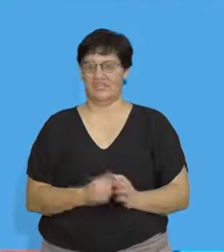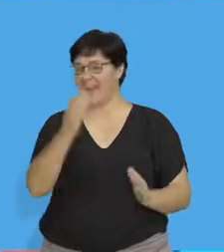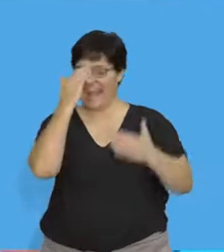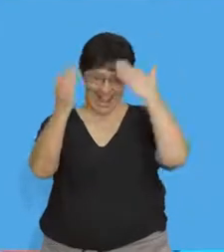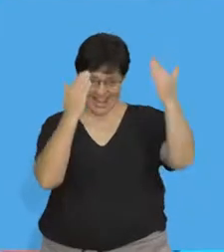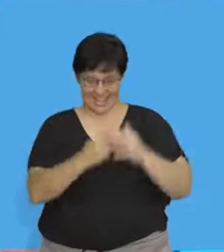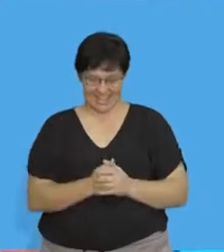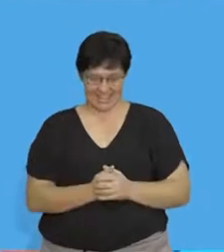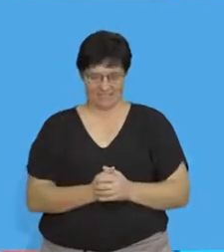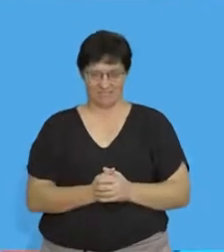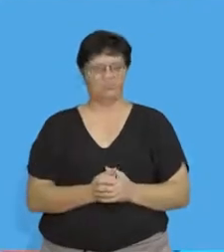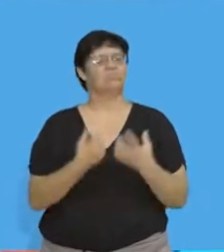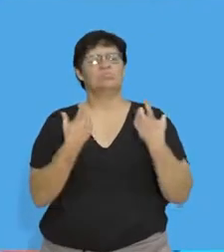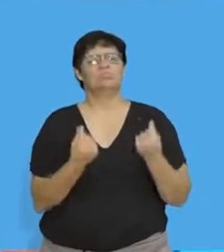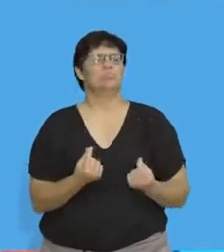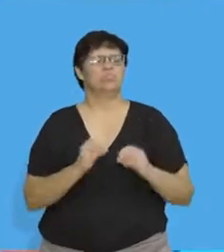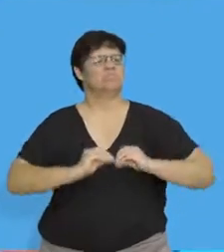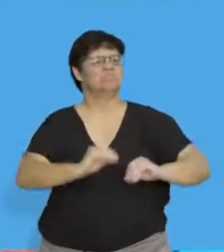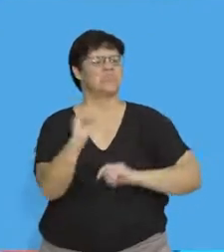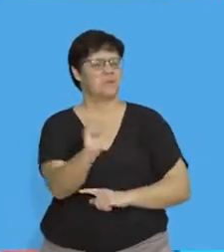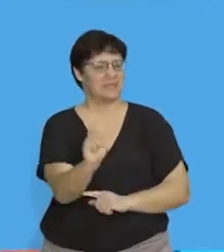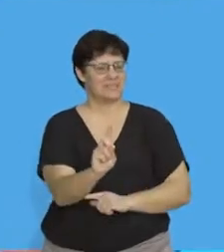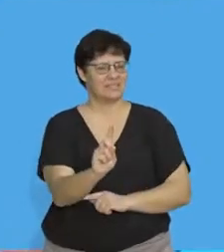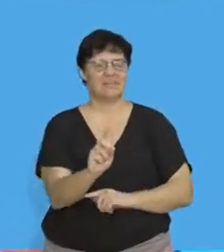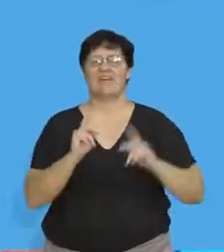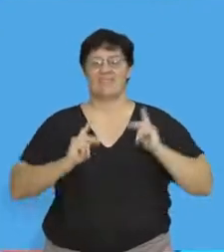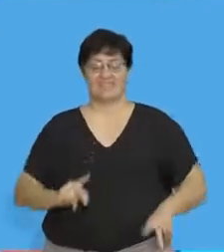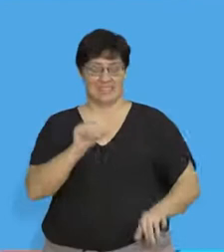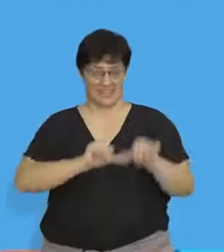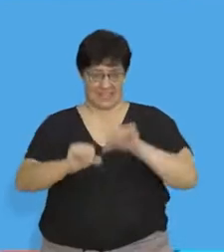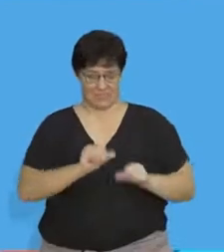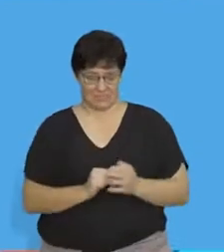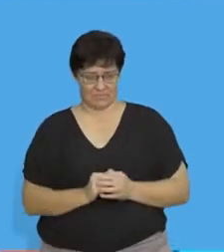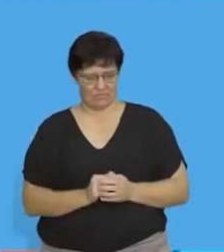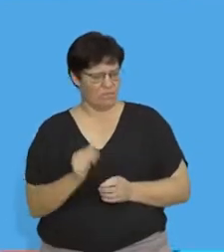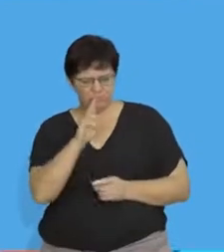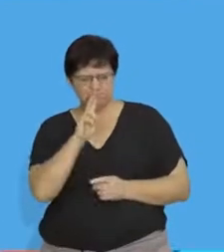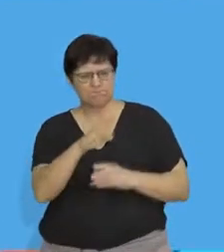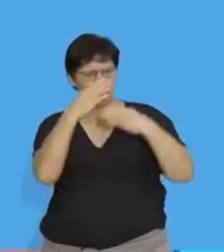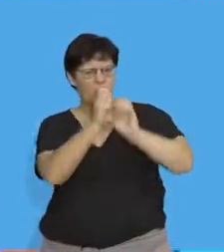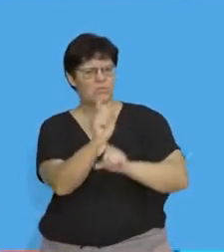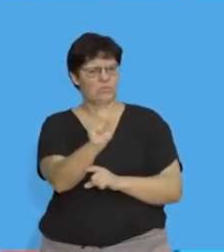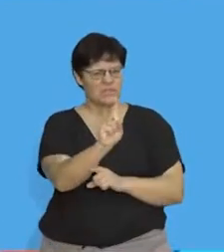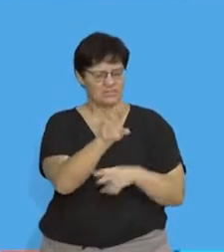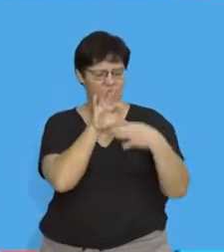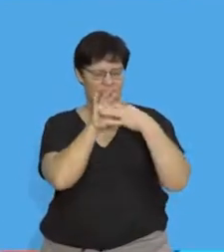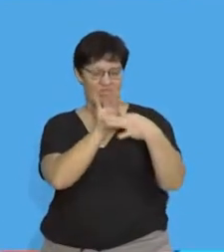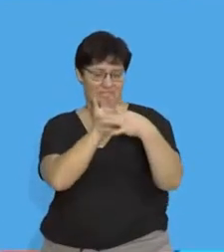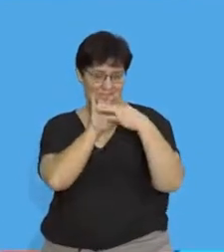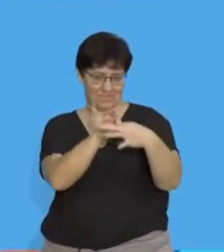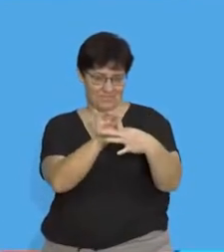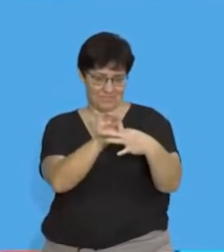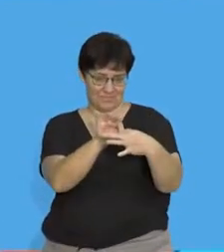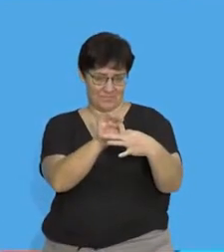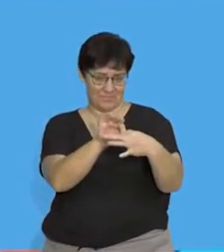Hello everyone, we're doing physical science and we're looking at relationships. So make sure that